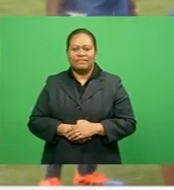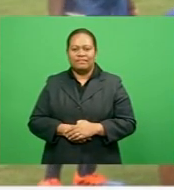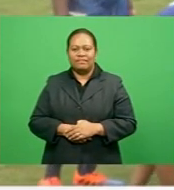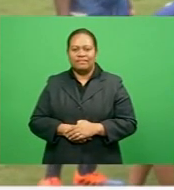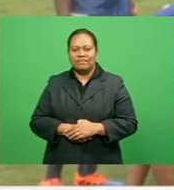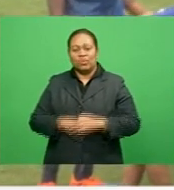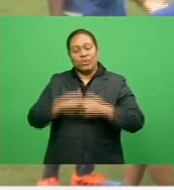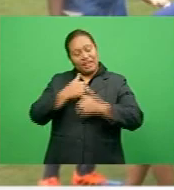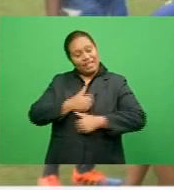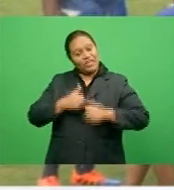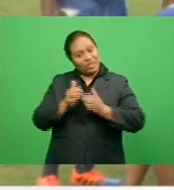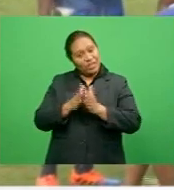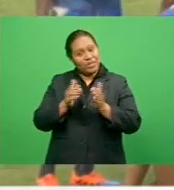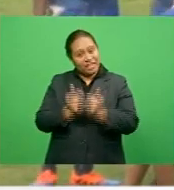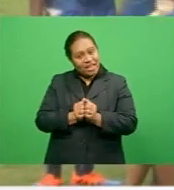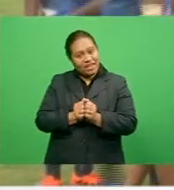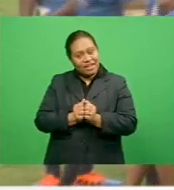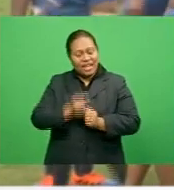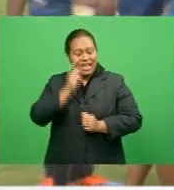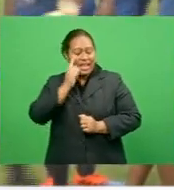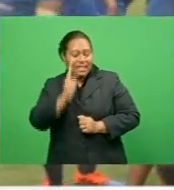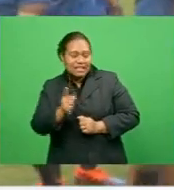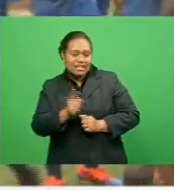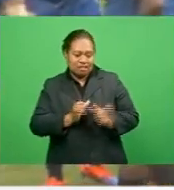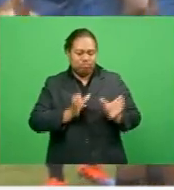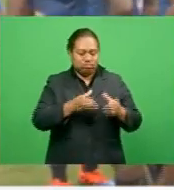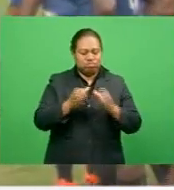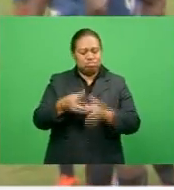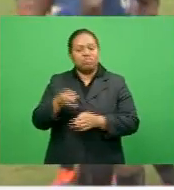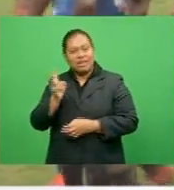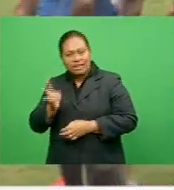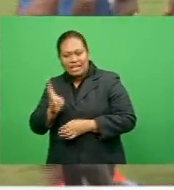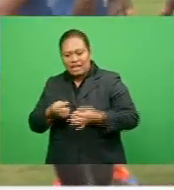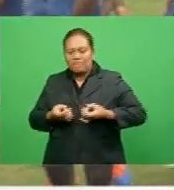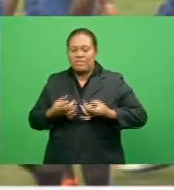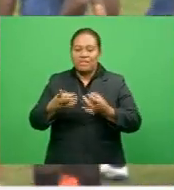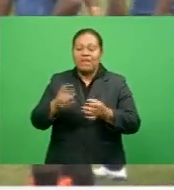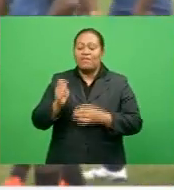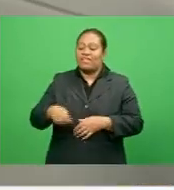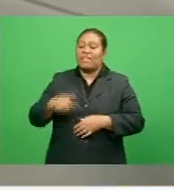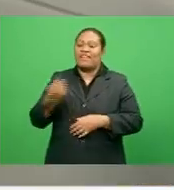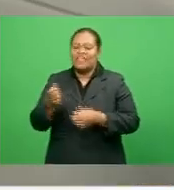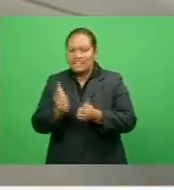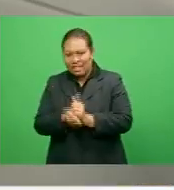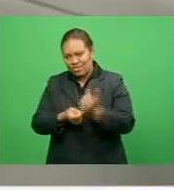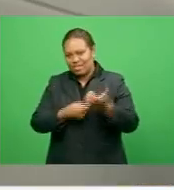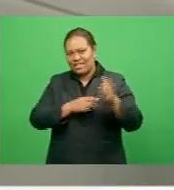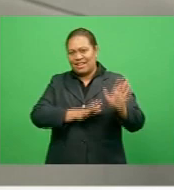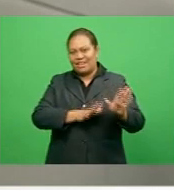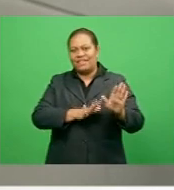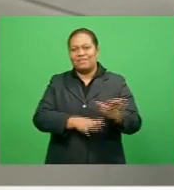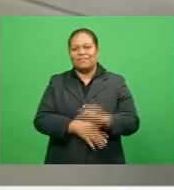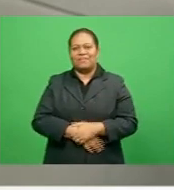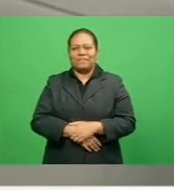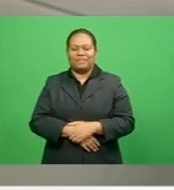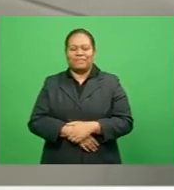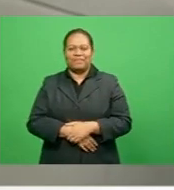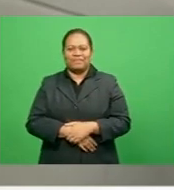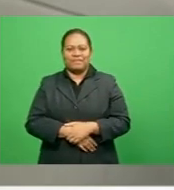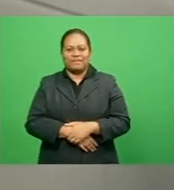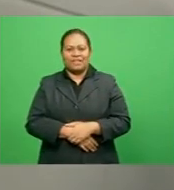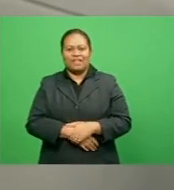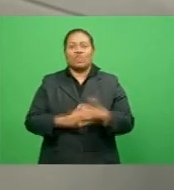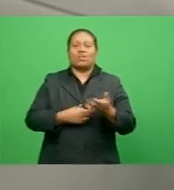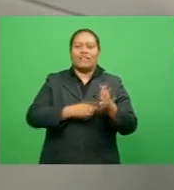enjoy the weekend, regroup again on Monday and prepare for our next game against TAILEVU. So after TAILEVU it's